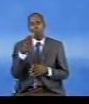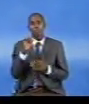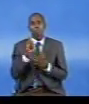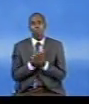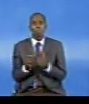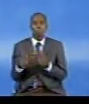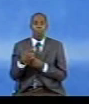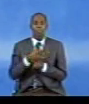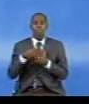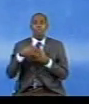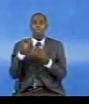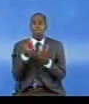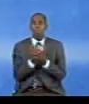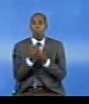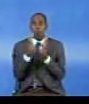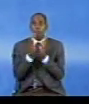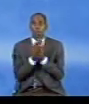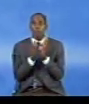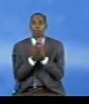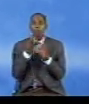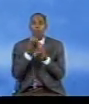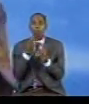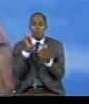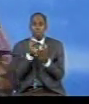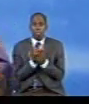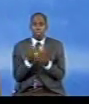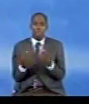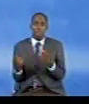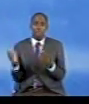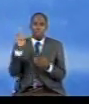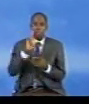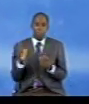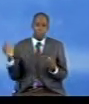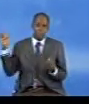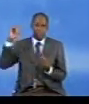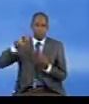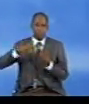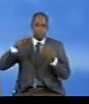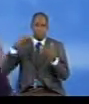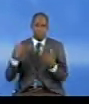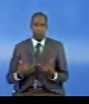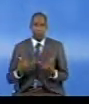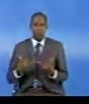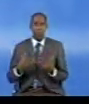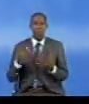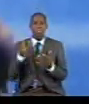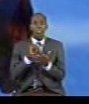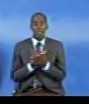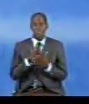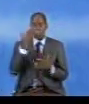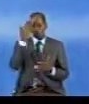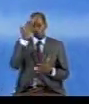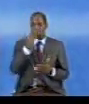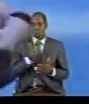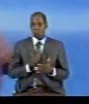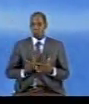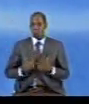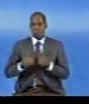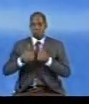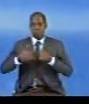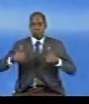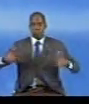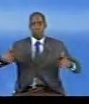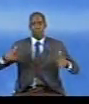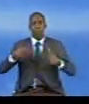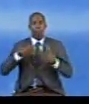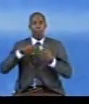prayer, right from that day till now, 10 months now, that sensation, vibration, moving object, I